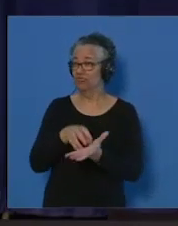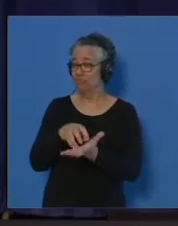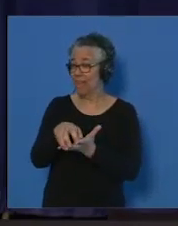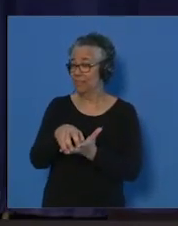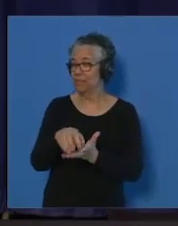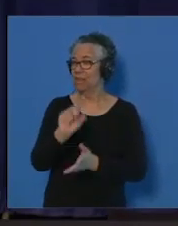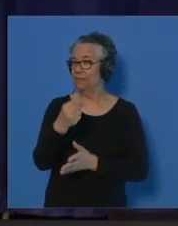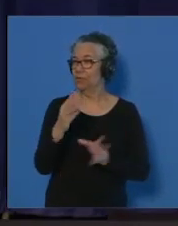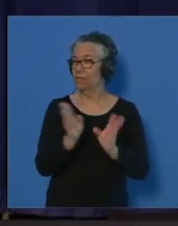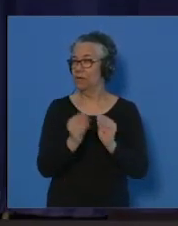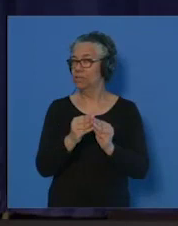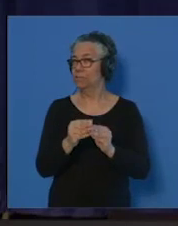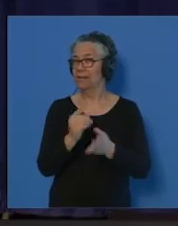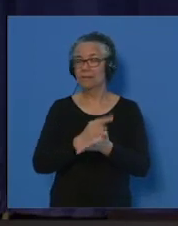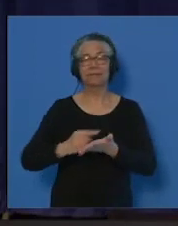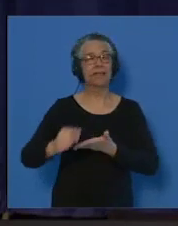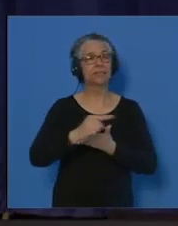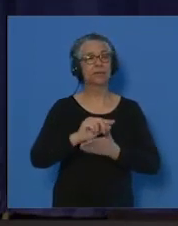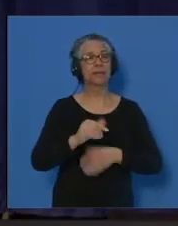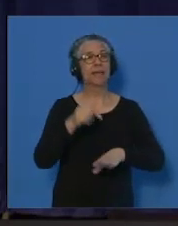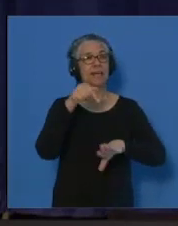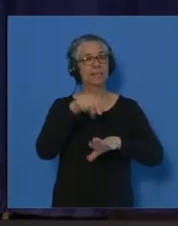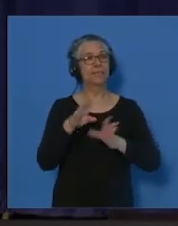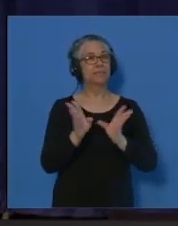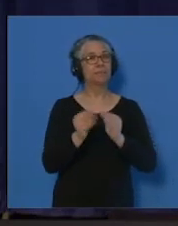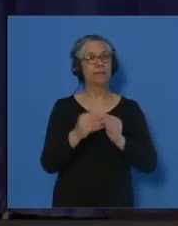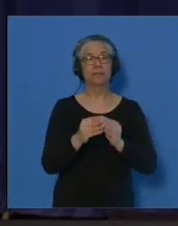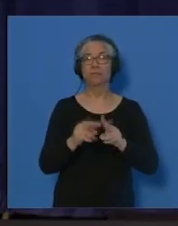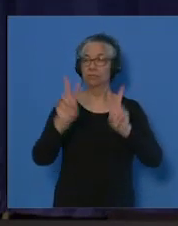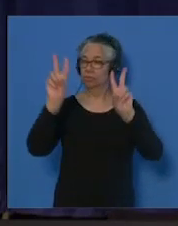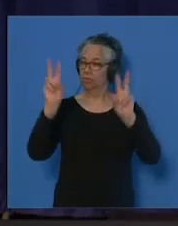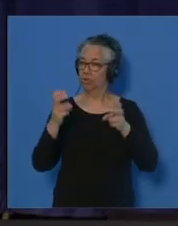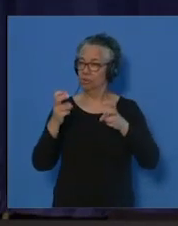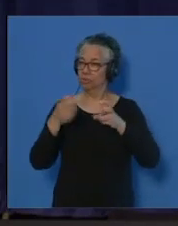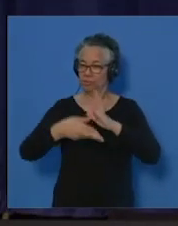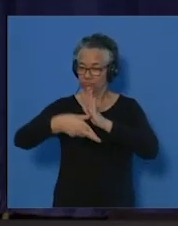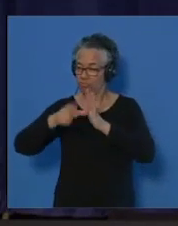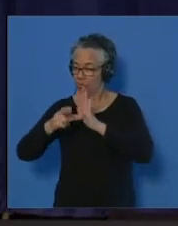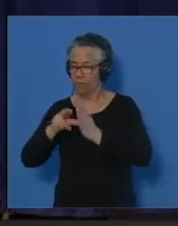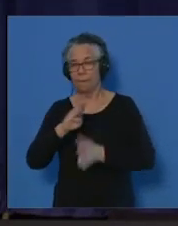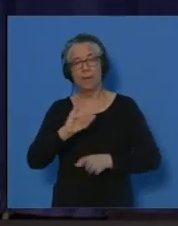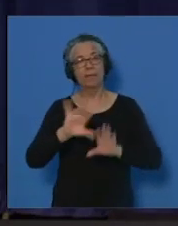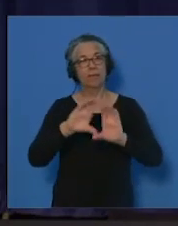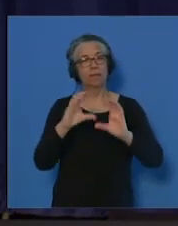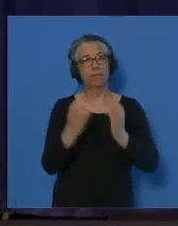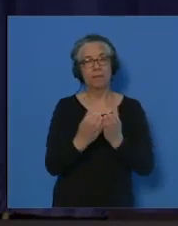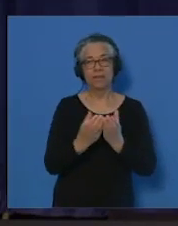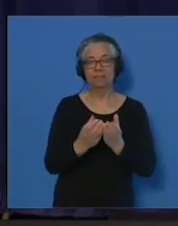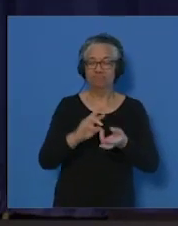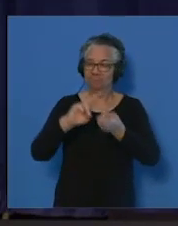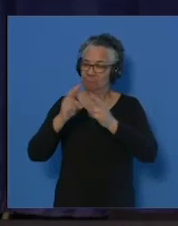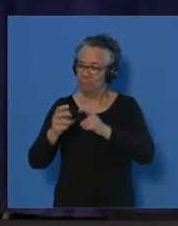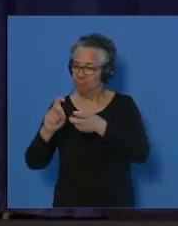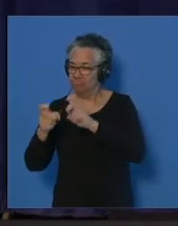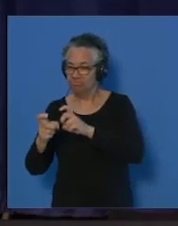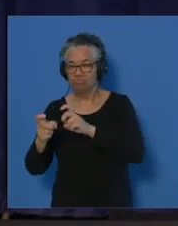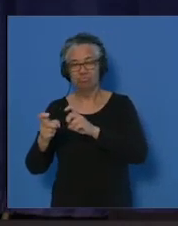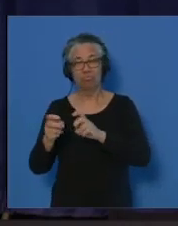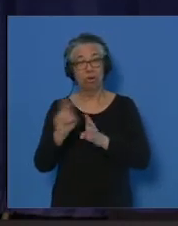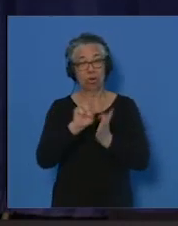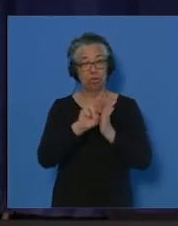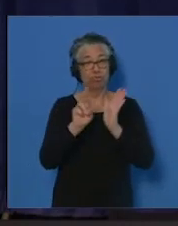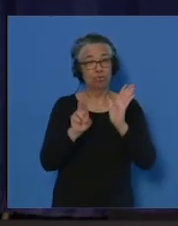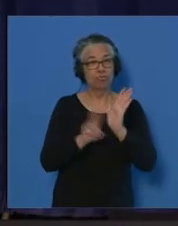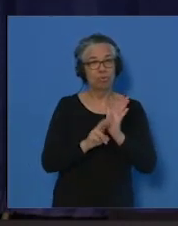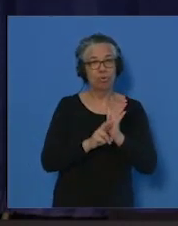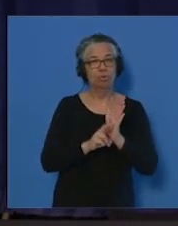week. At this meeting, the terms of reference will be reviewed by the committee and ratified. The role of the committee is